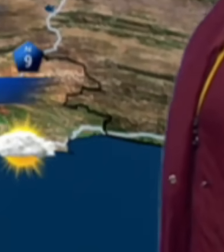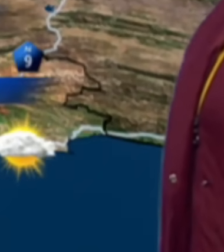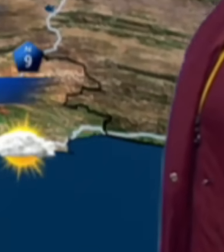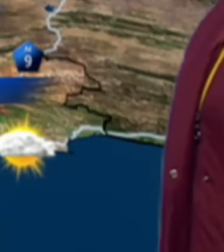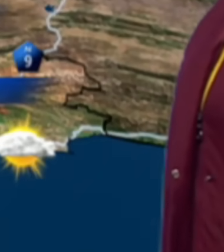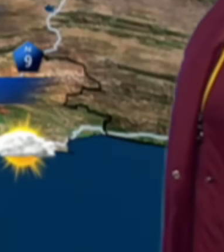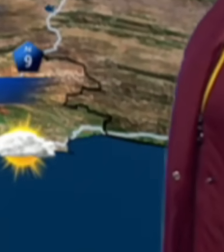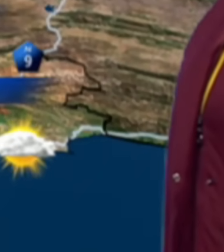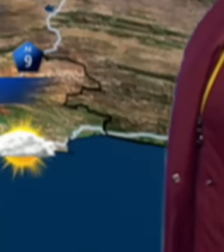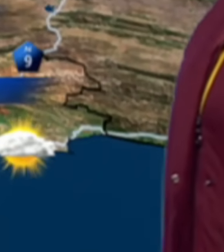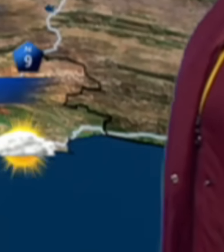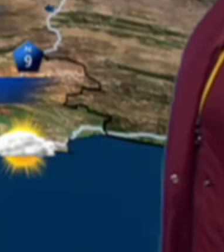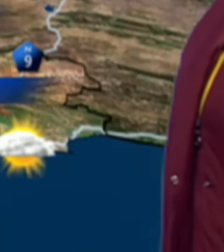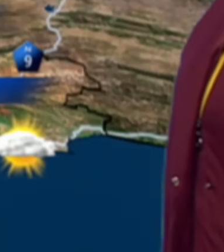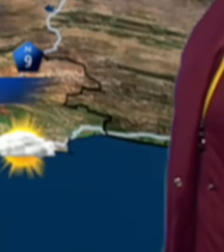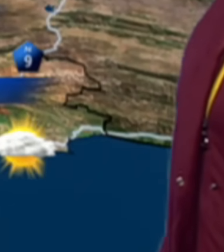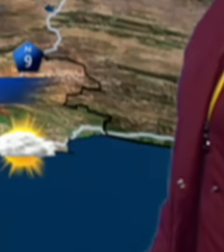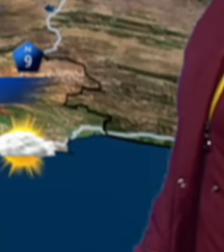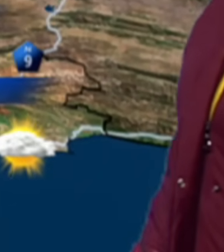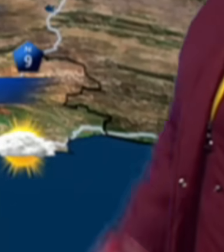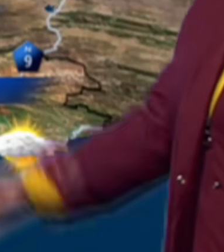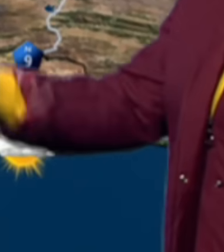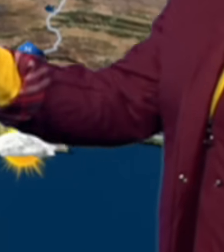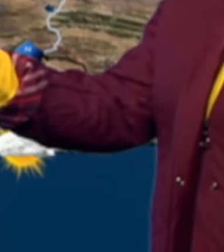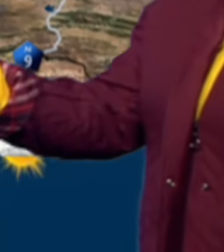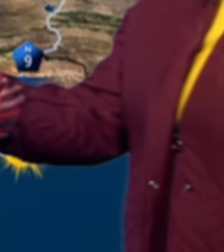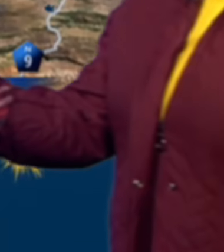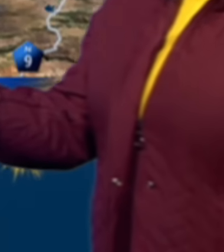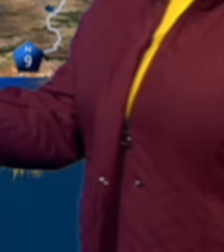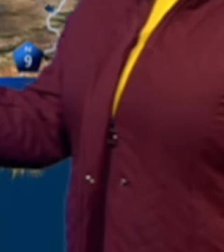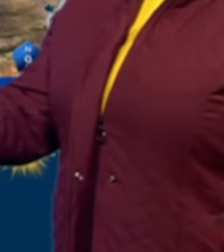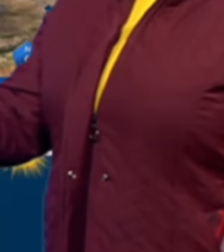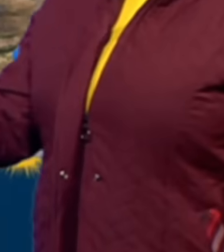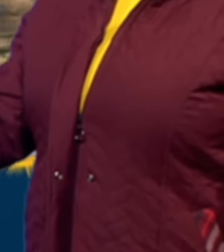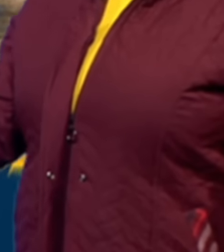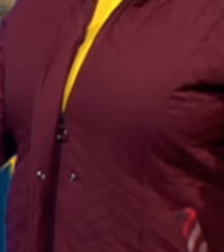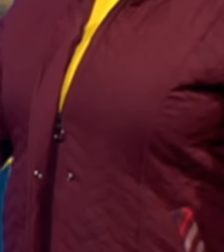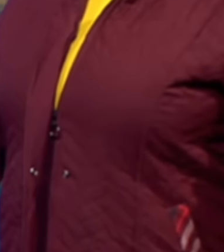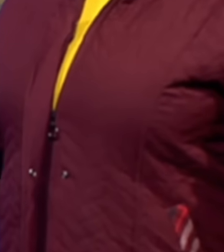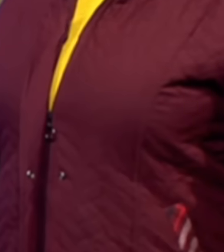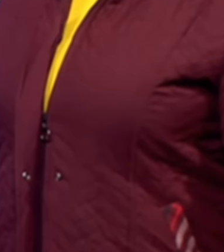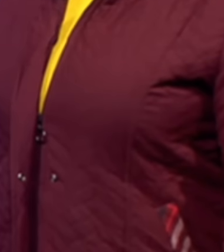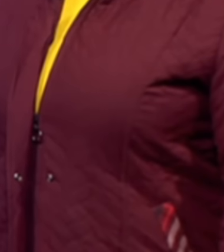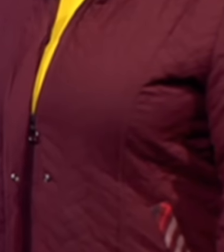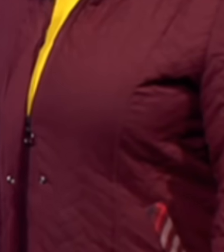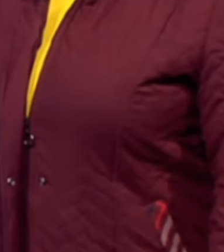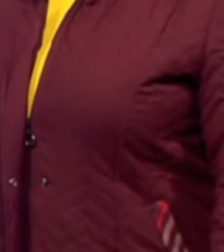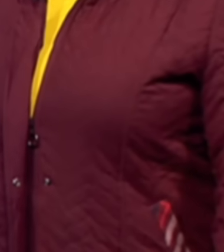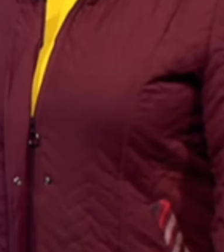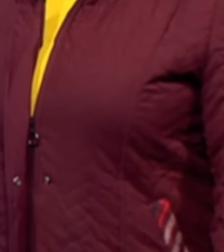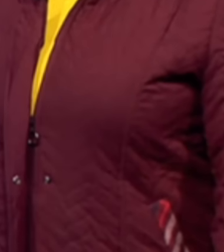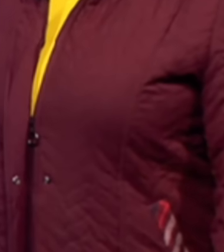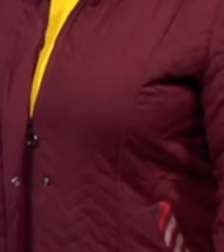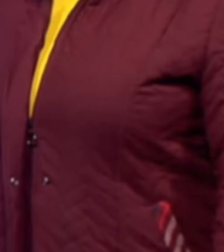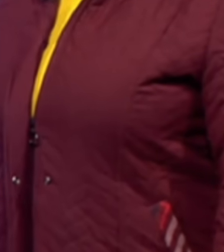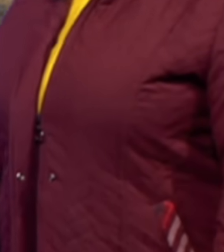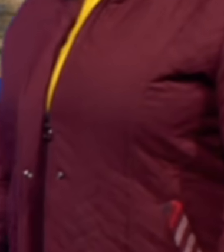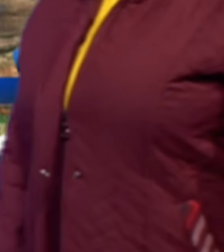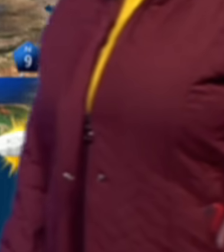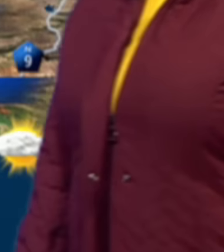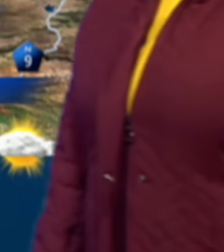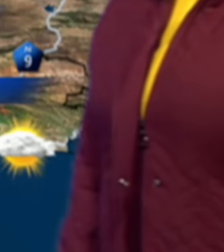go la go sasa go bonagala le gona go tla be go ntse go tonya lebelela gona tla be ka Beaufort West le gona Worcester go tla be go ntse go tonya dikarolong tše ntšana re lebelela gona